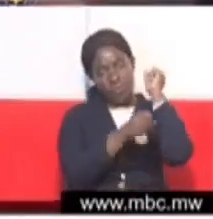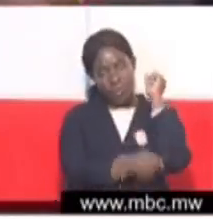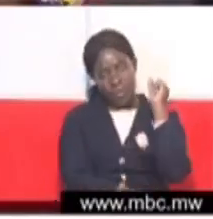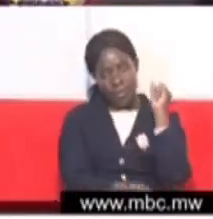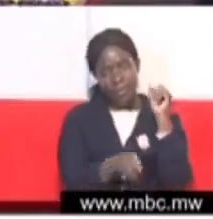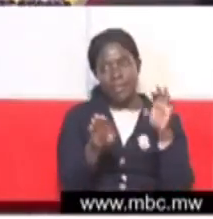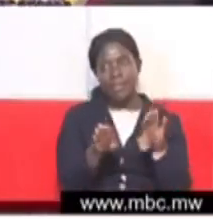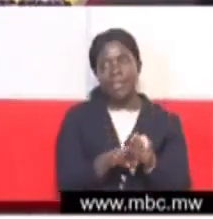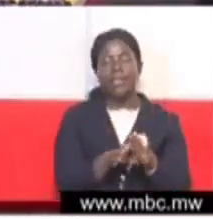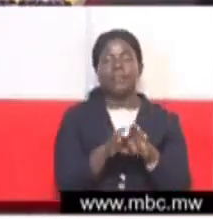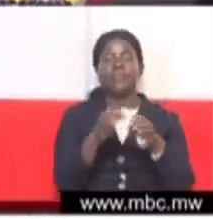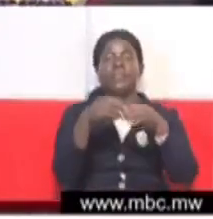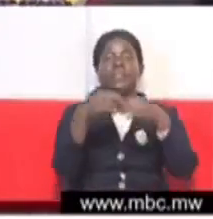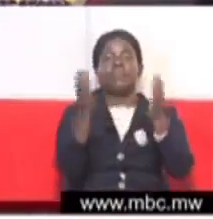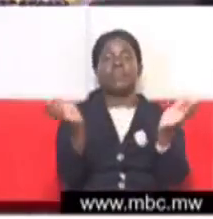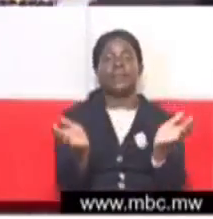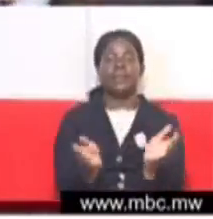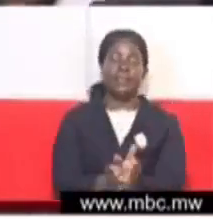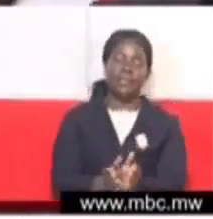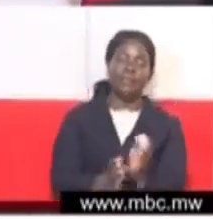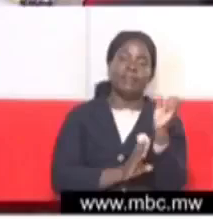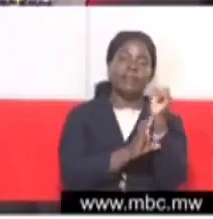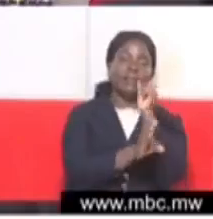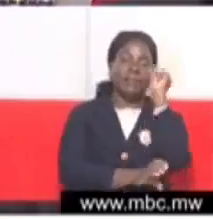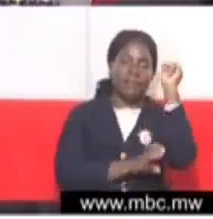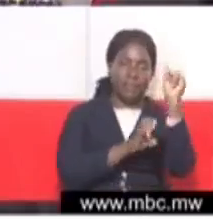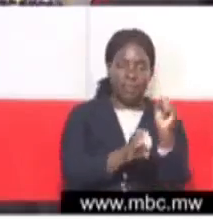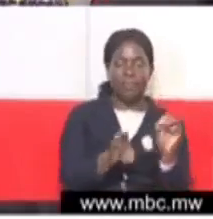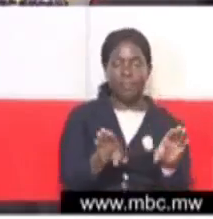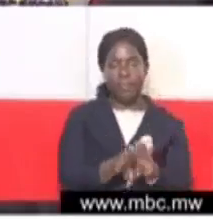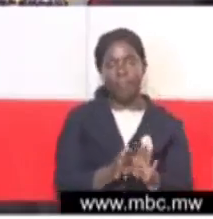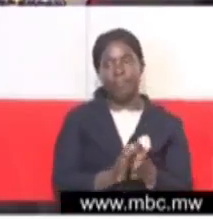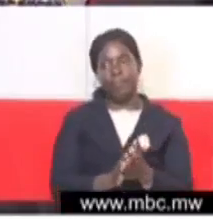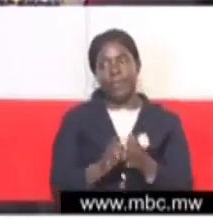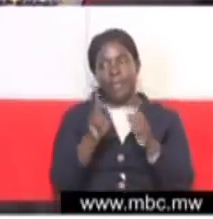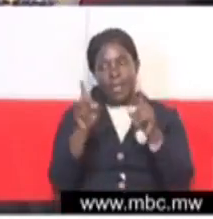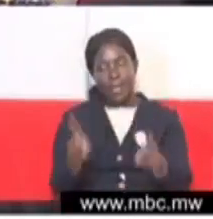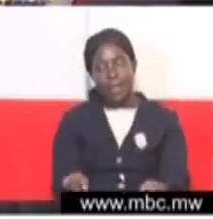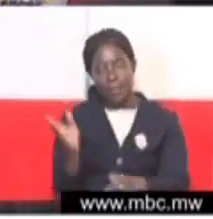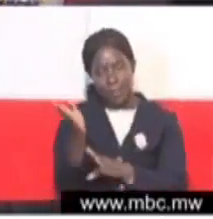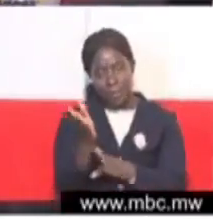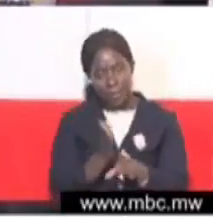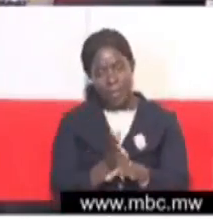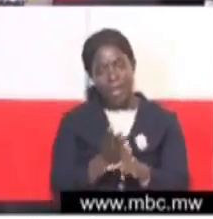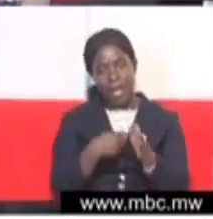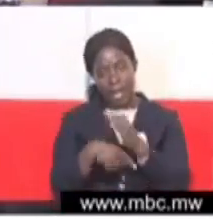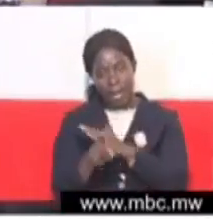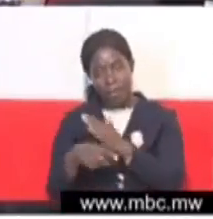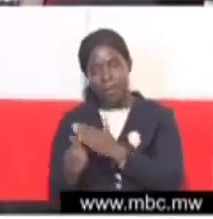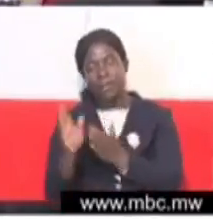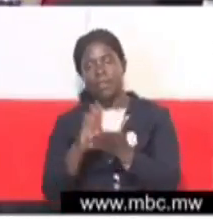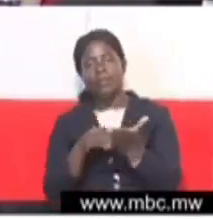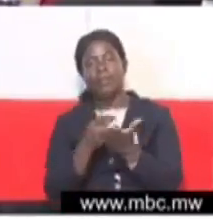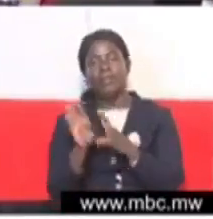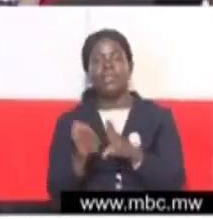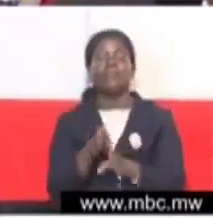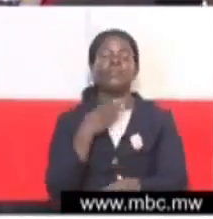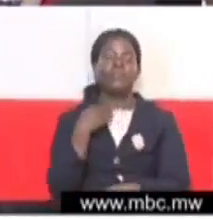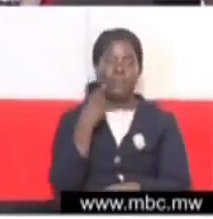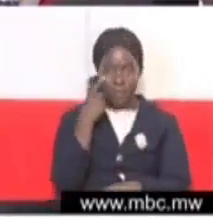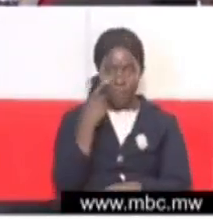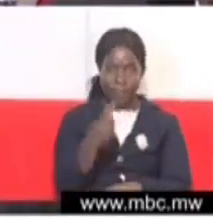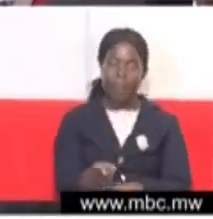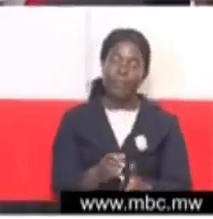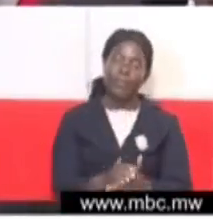all anger, all differences have been put aside because we are united in making sure that Malawi Congress